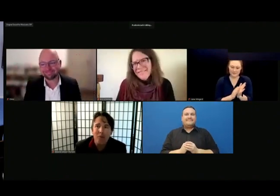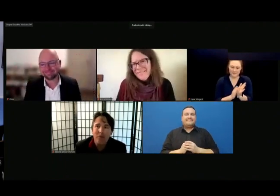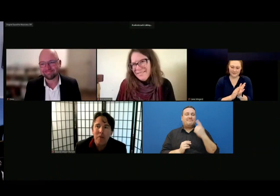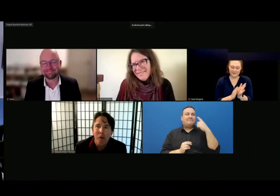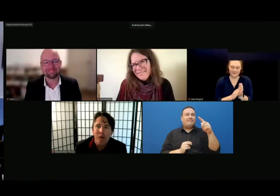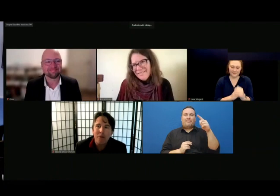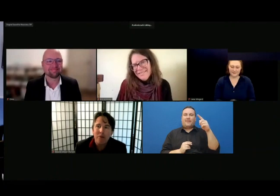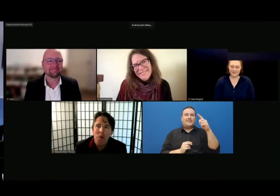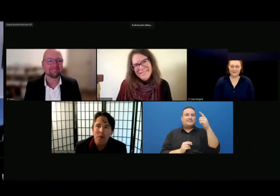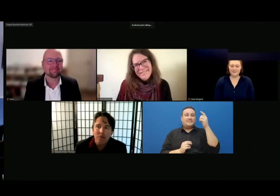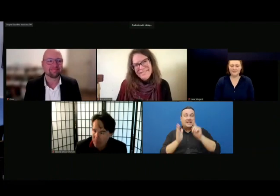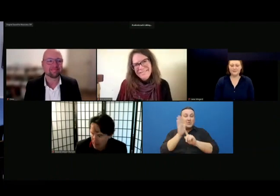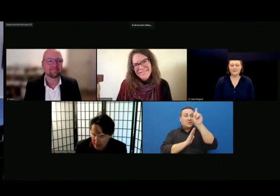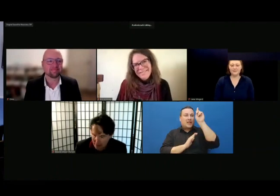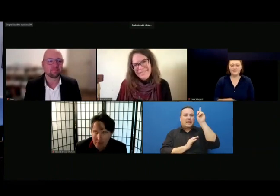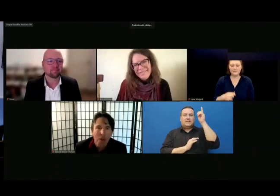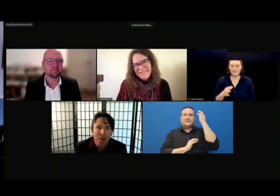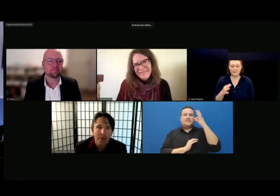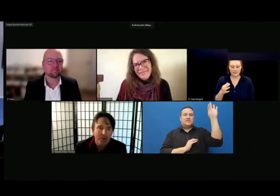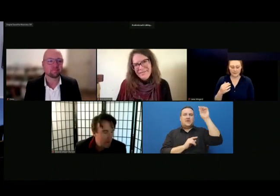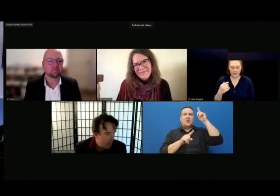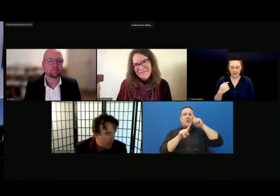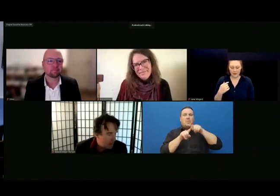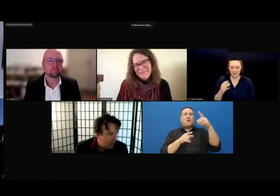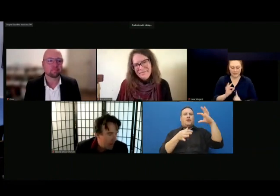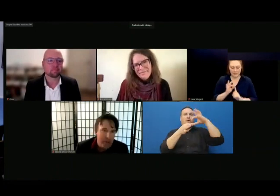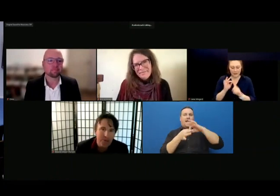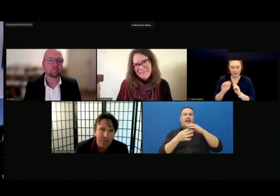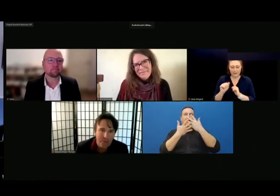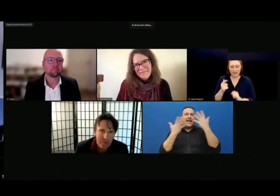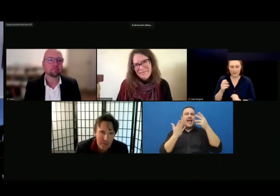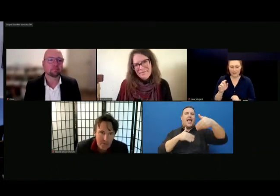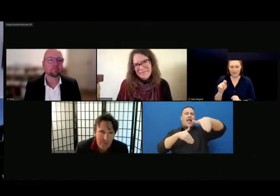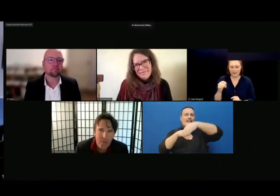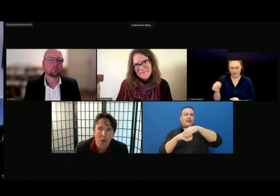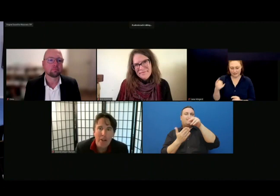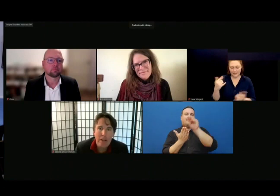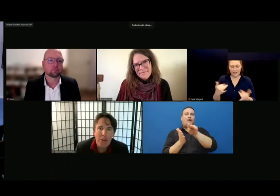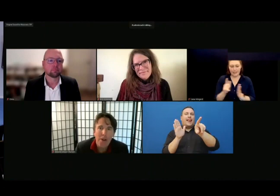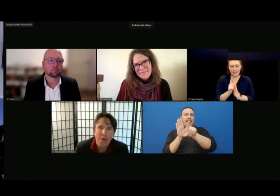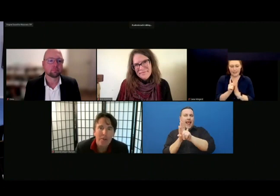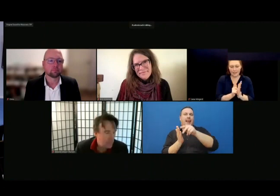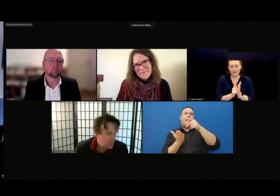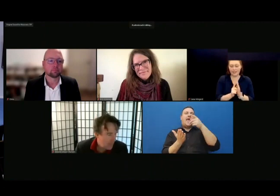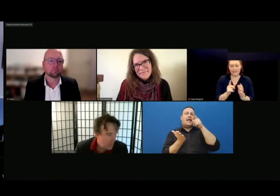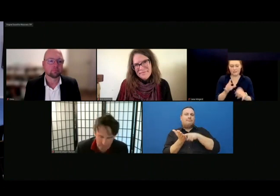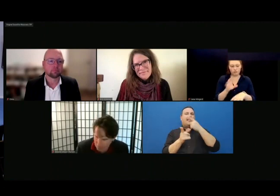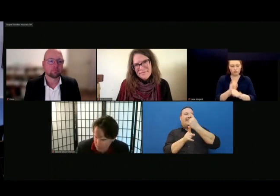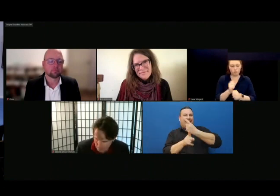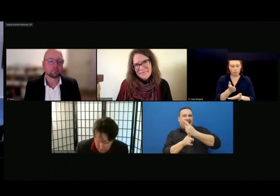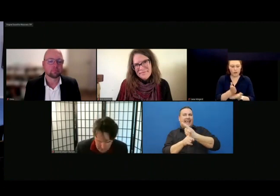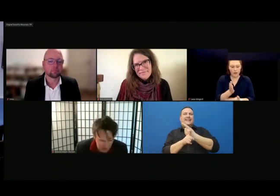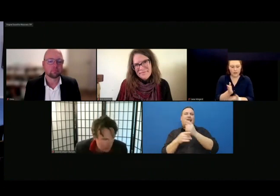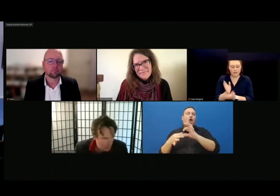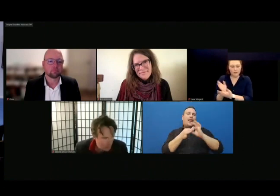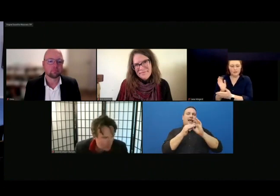Yeah, for special achievements to which are attached all the associated legal and customary rights and duties with respect to